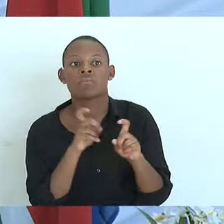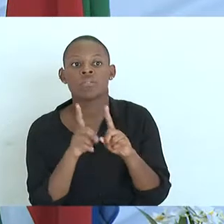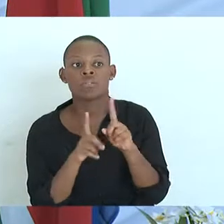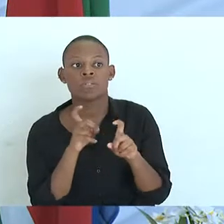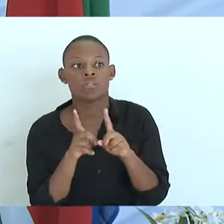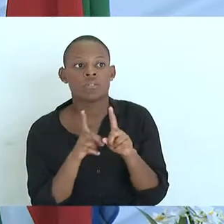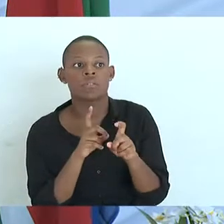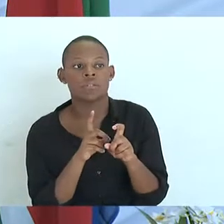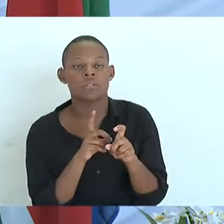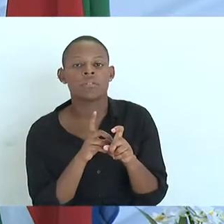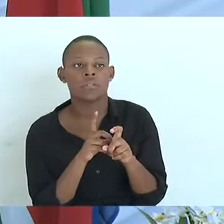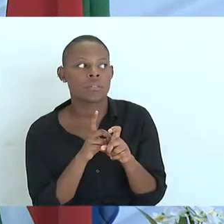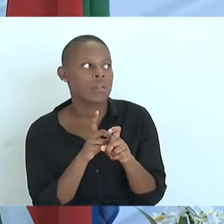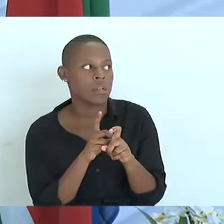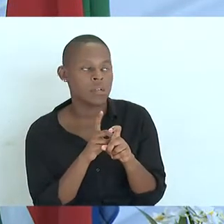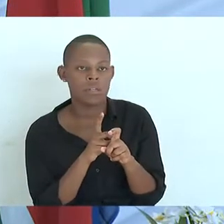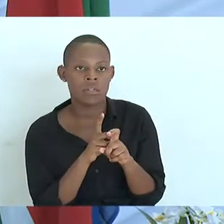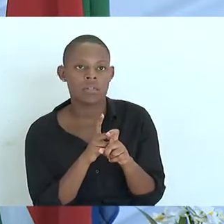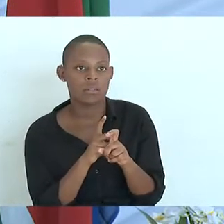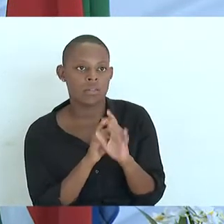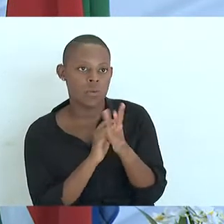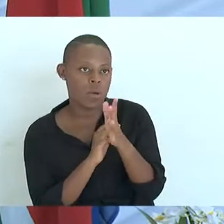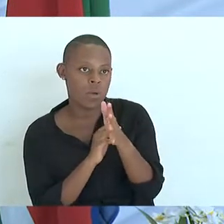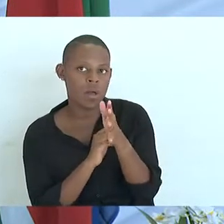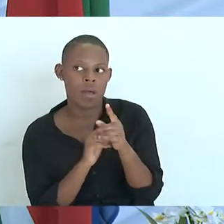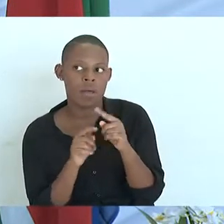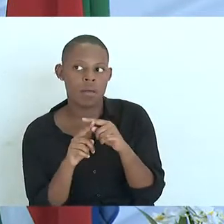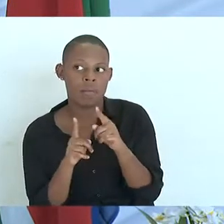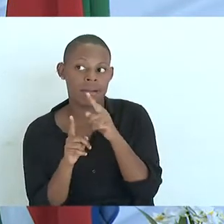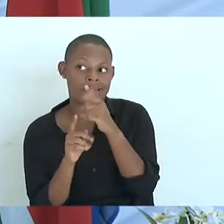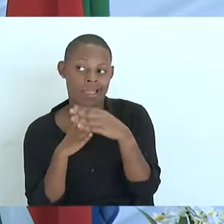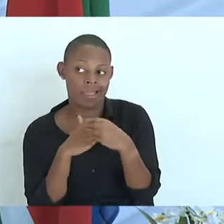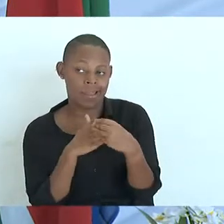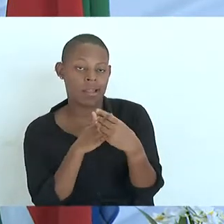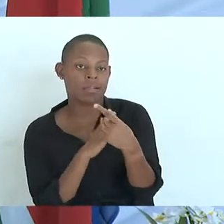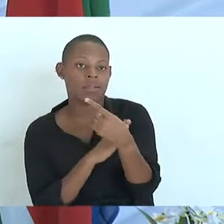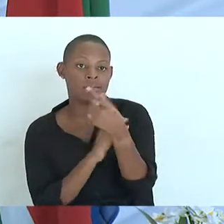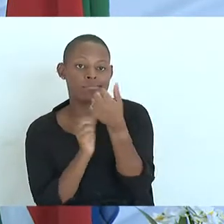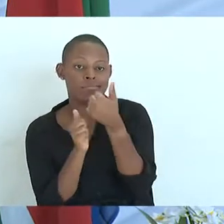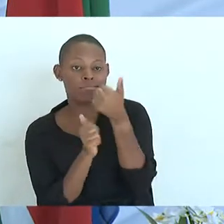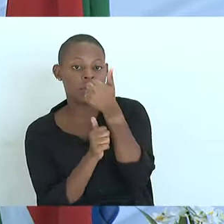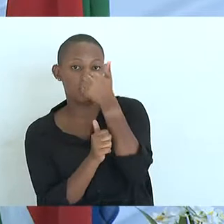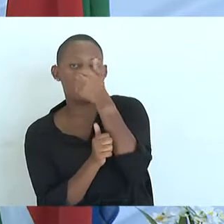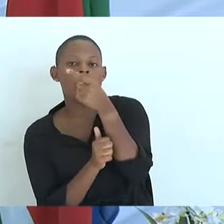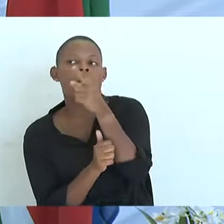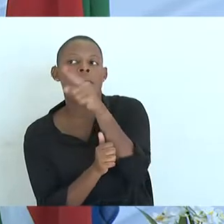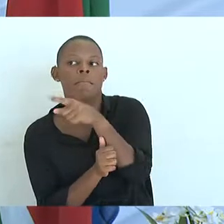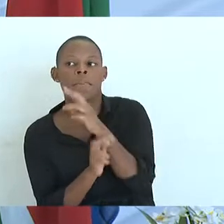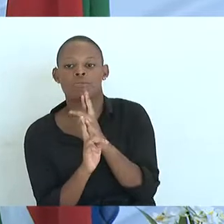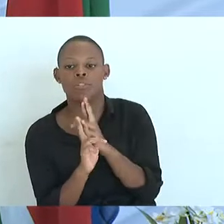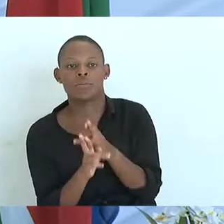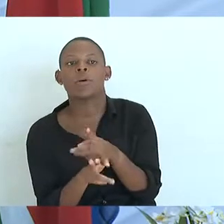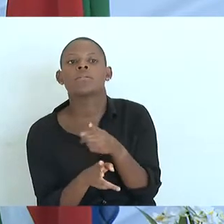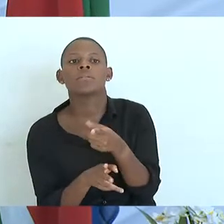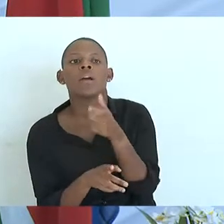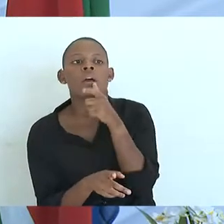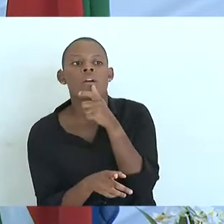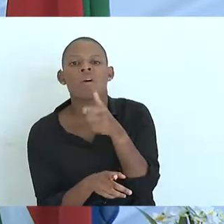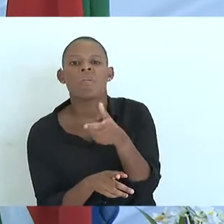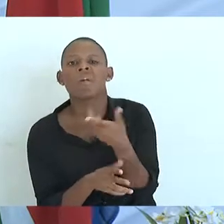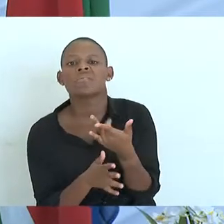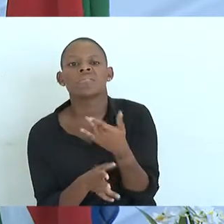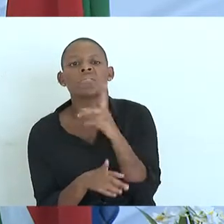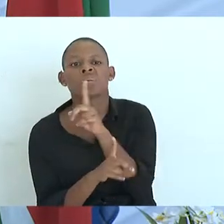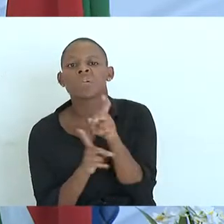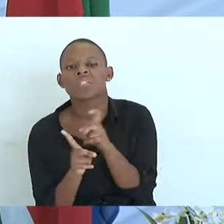the leadership to respond to the questions and the comments.